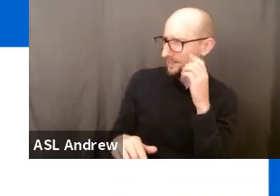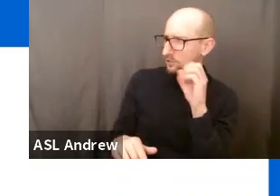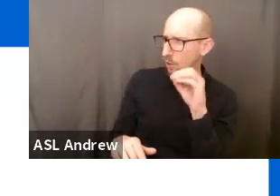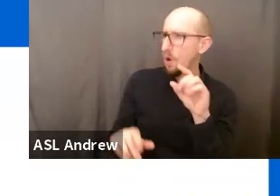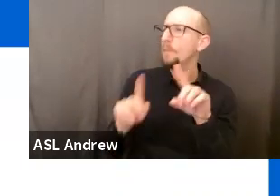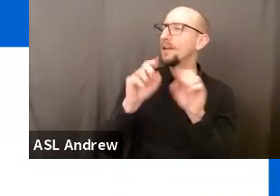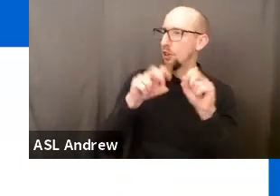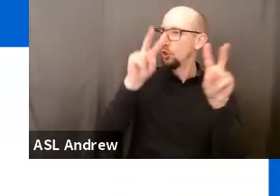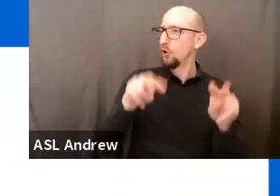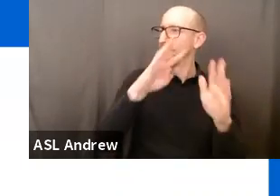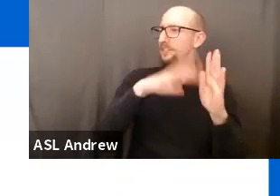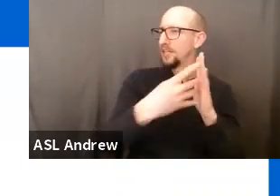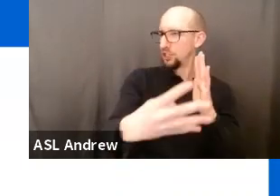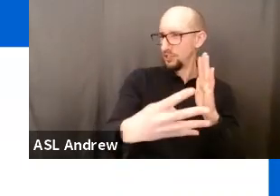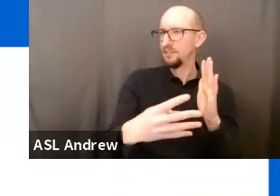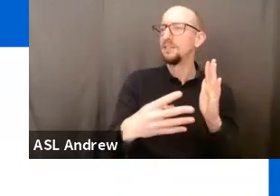the way they're changing.